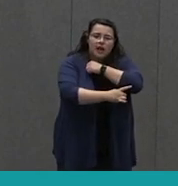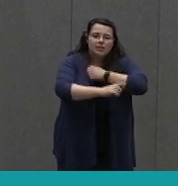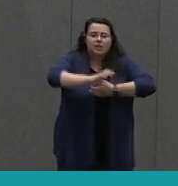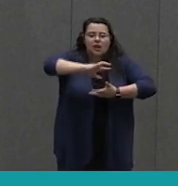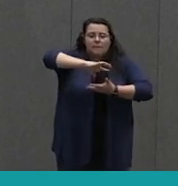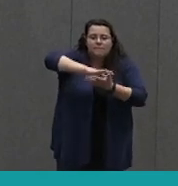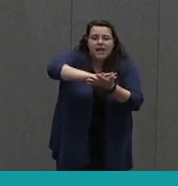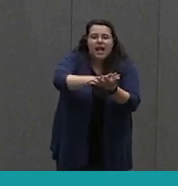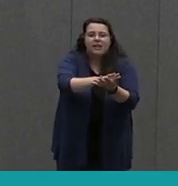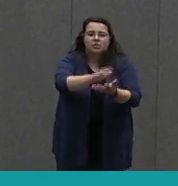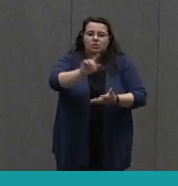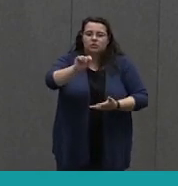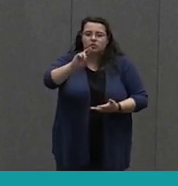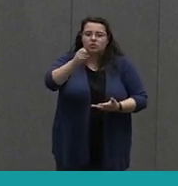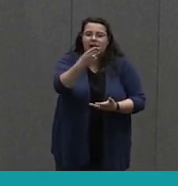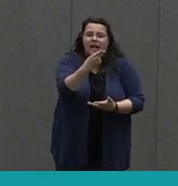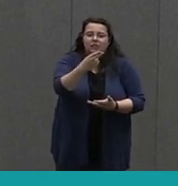Push.